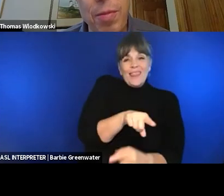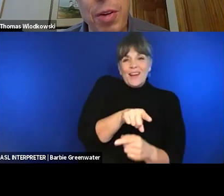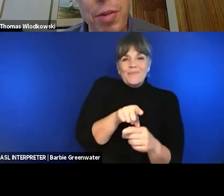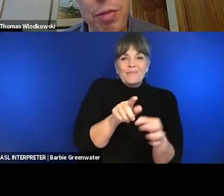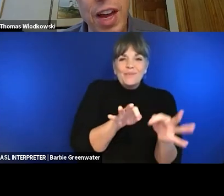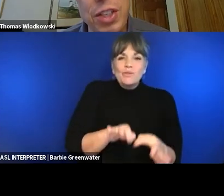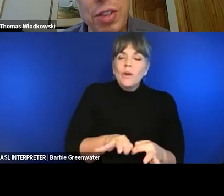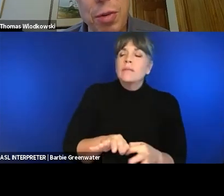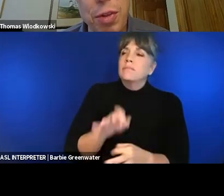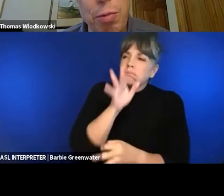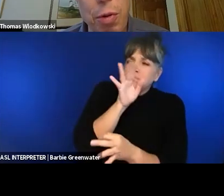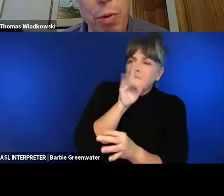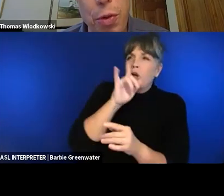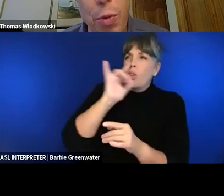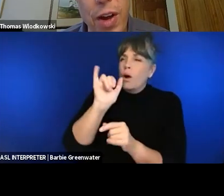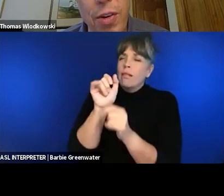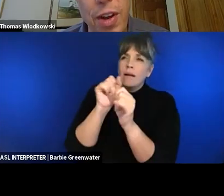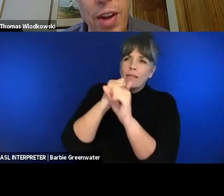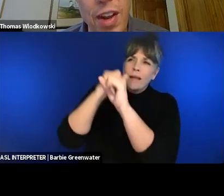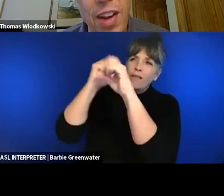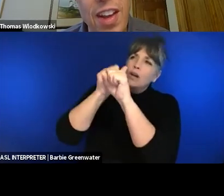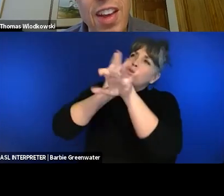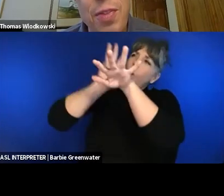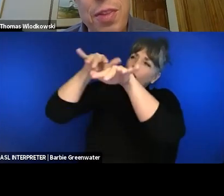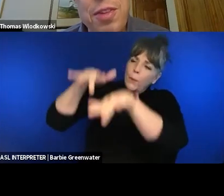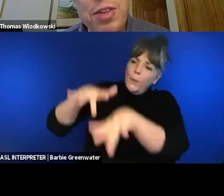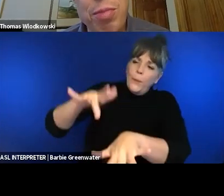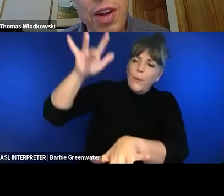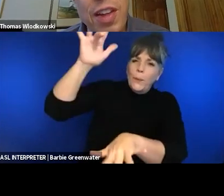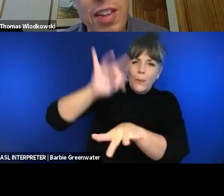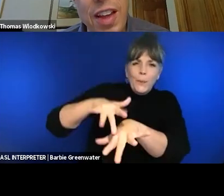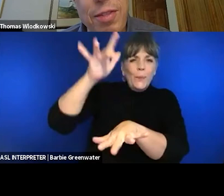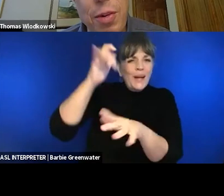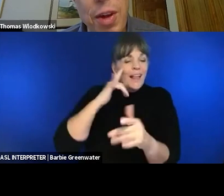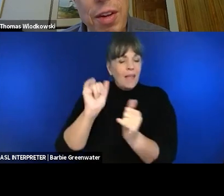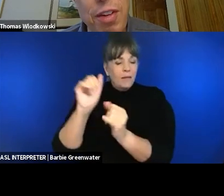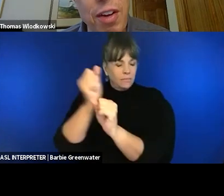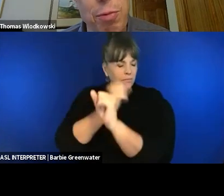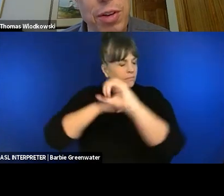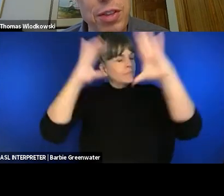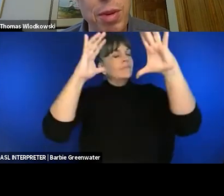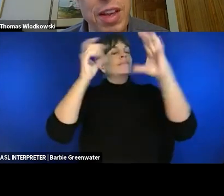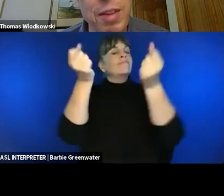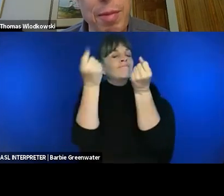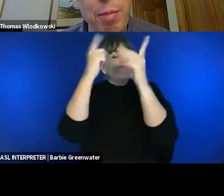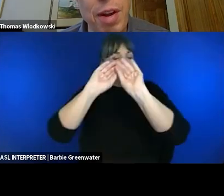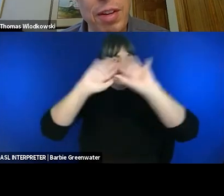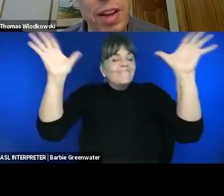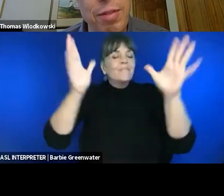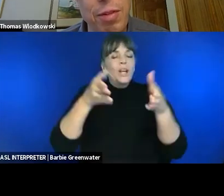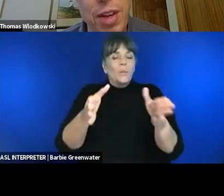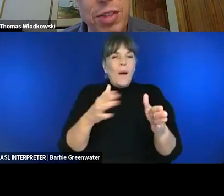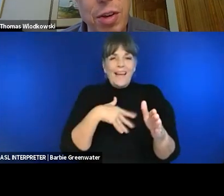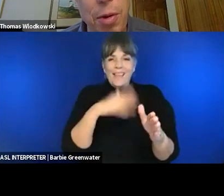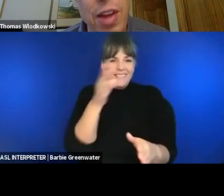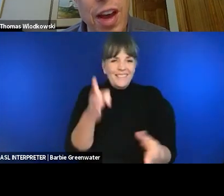about, the flashes over the water and just brought that to life in a way that a fireworks display has never been brought to